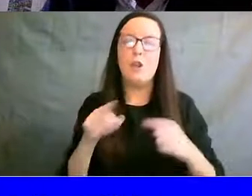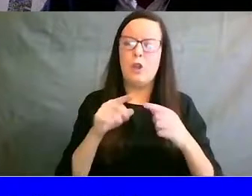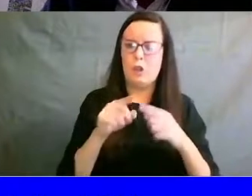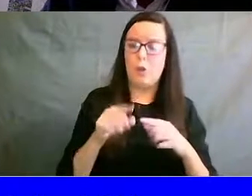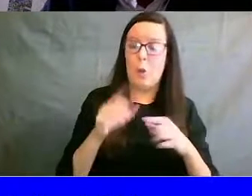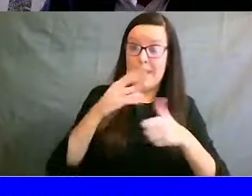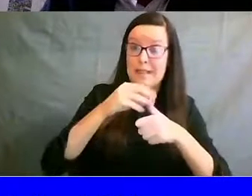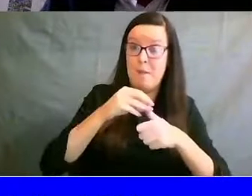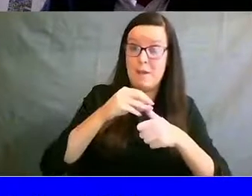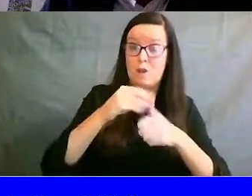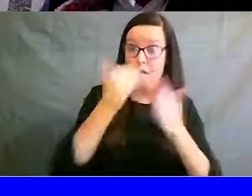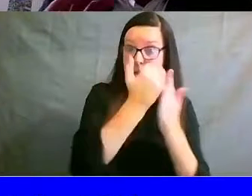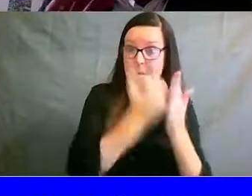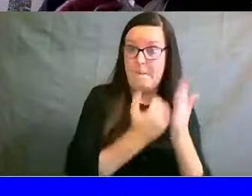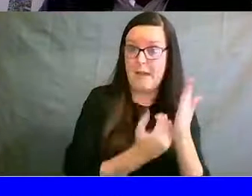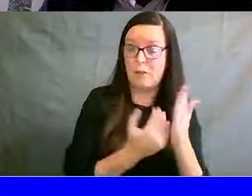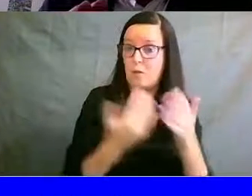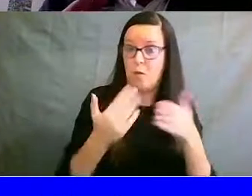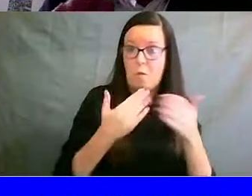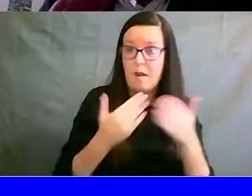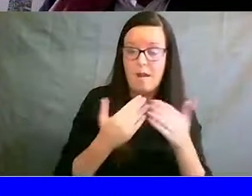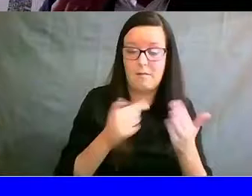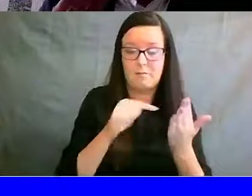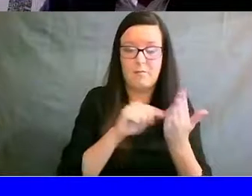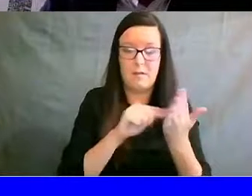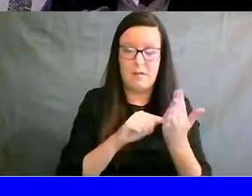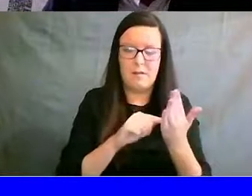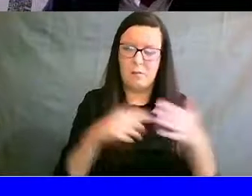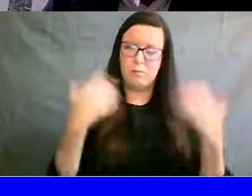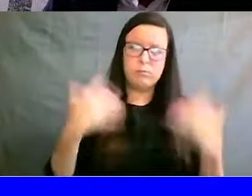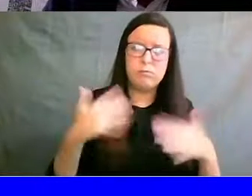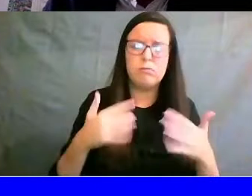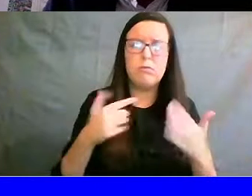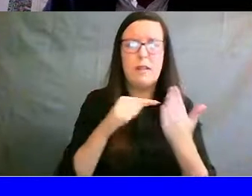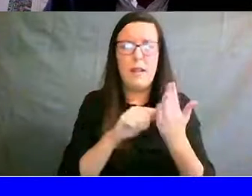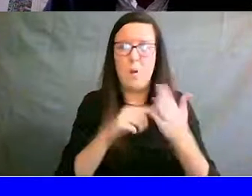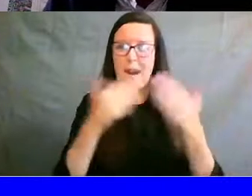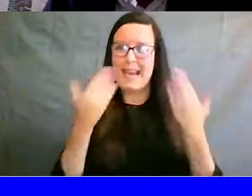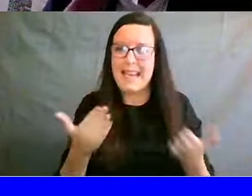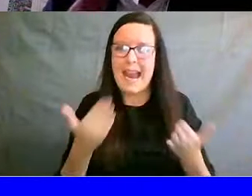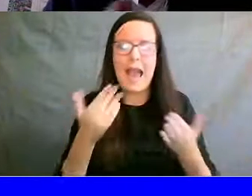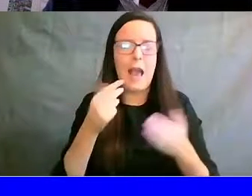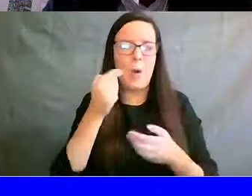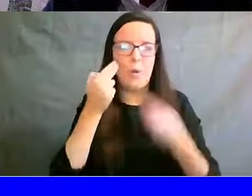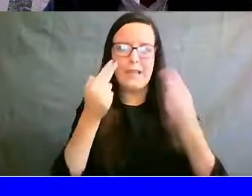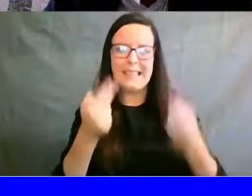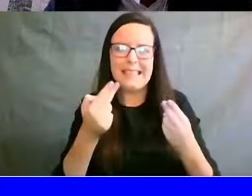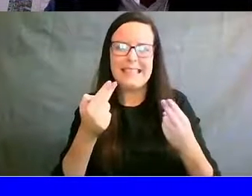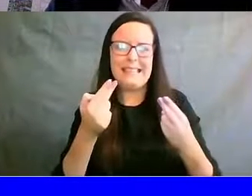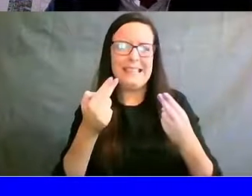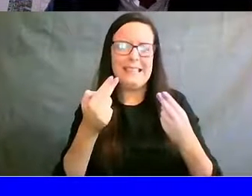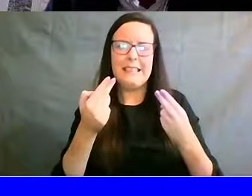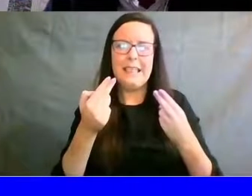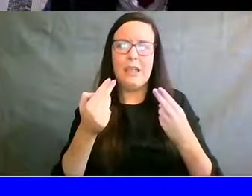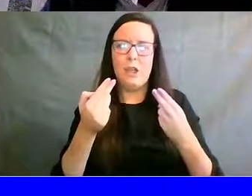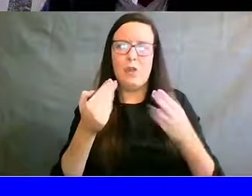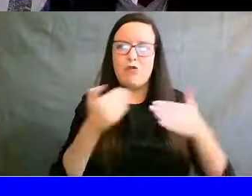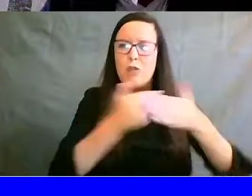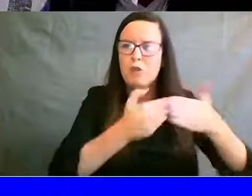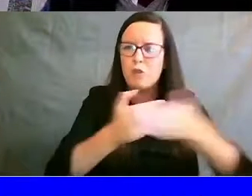were threefold, that we would now recognise restrictions on when an accused could cross-examine a